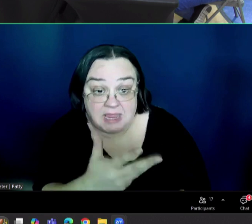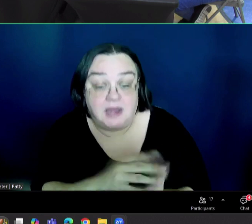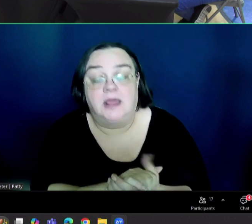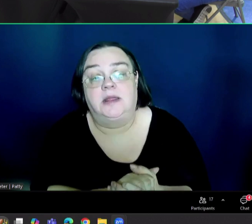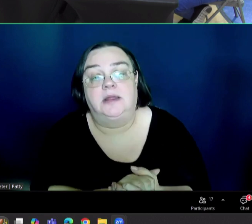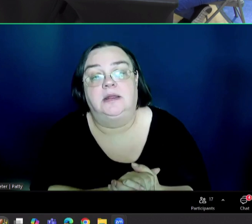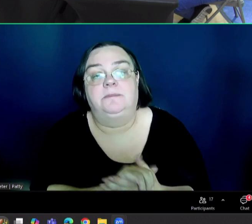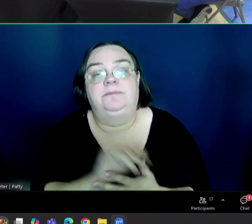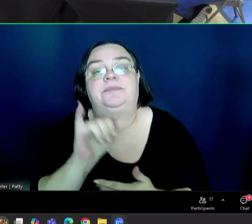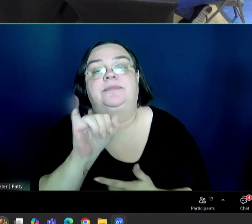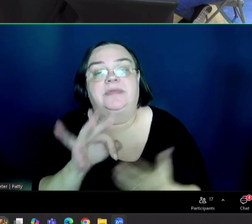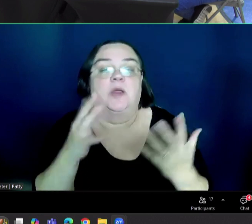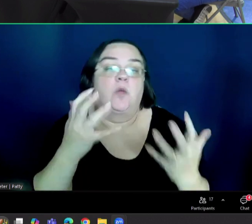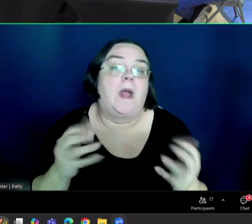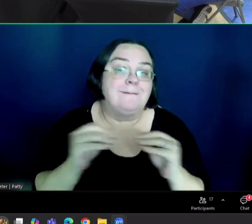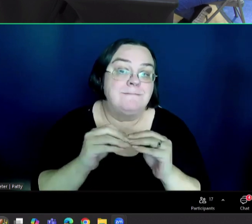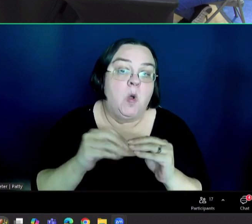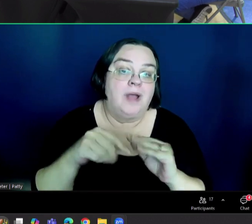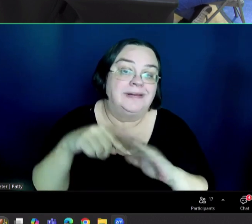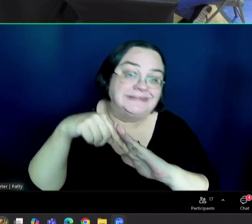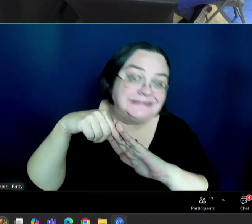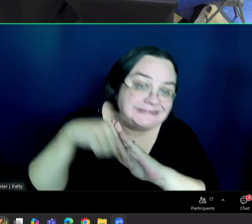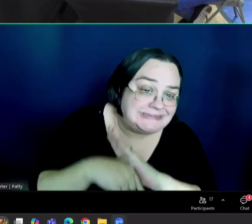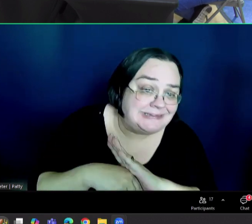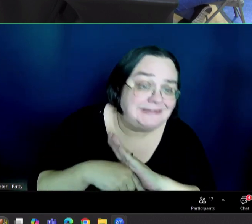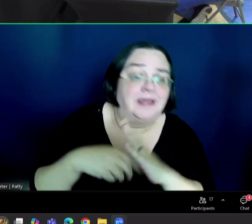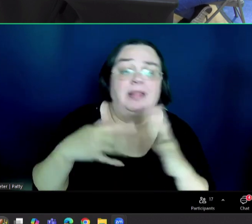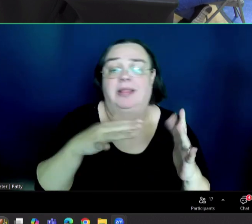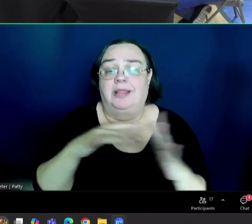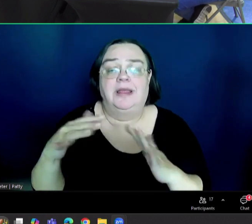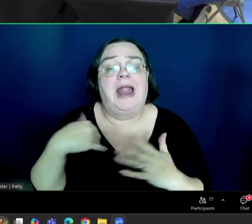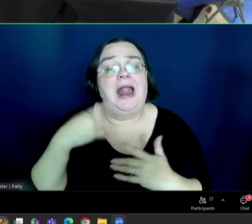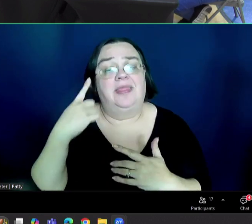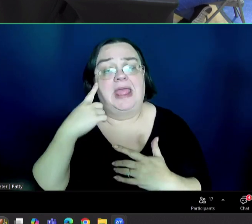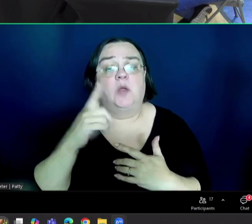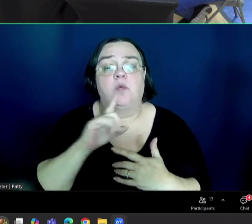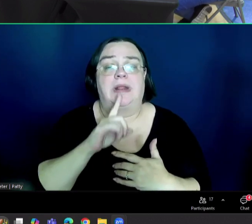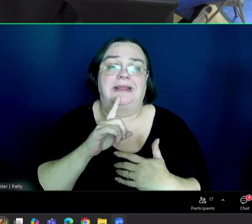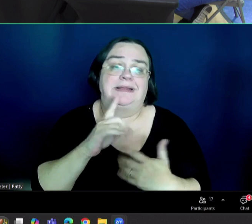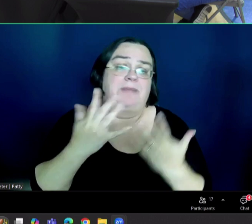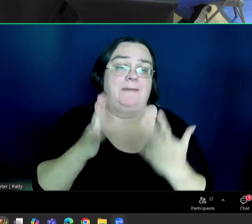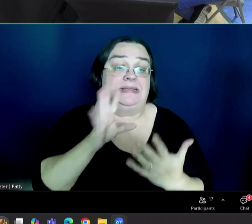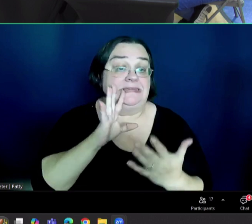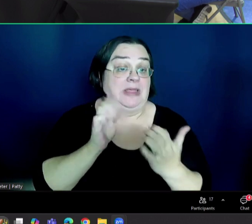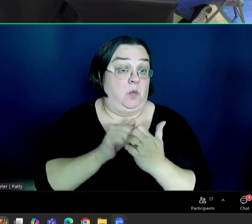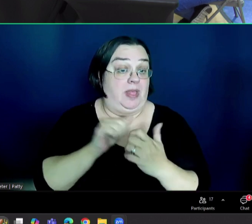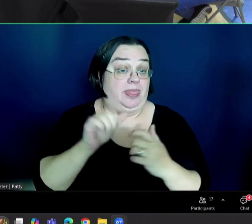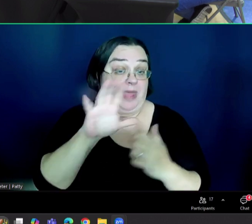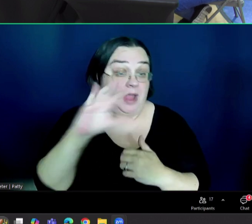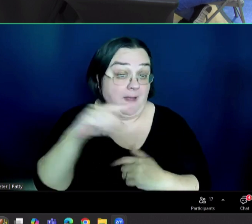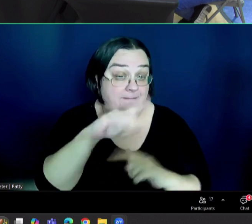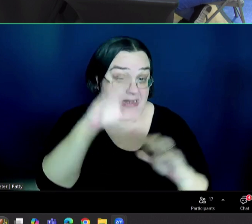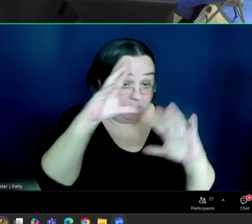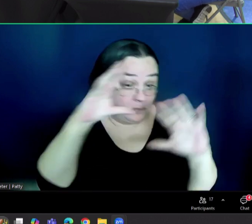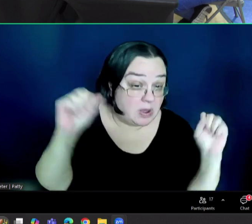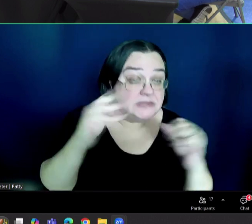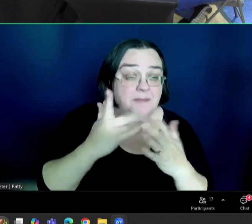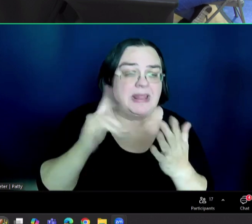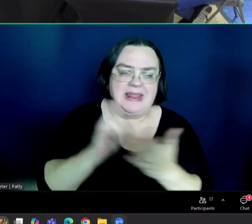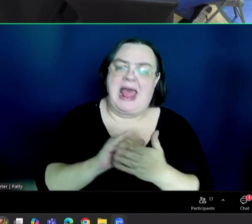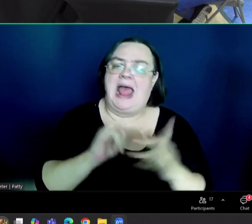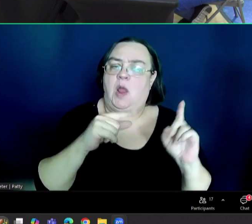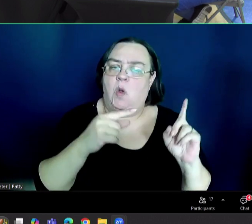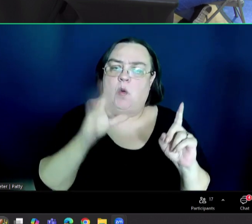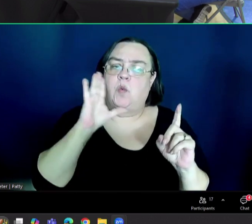If we want to get into more detail, I think ultimately, speaking with probably the president of the company or something to that effect, if you really wanted to